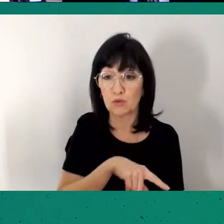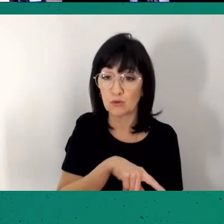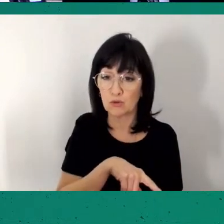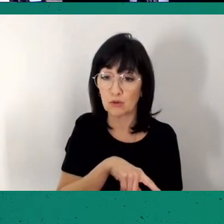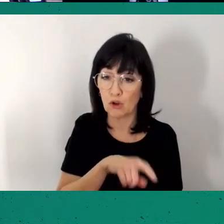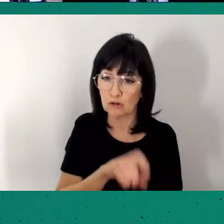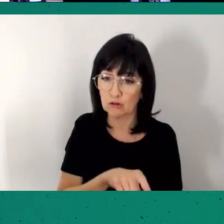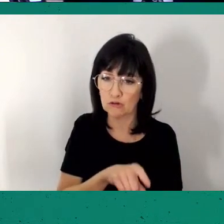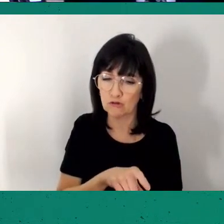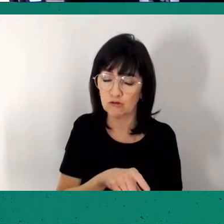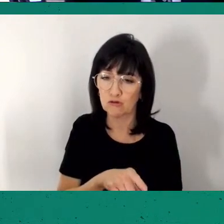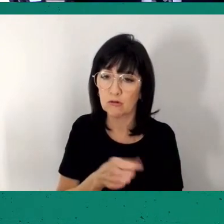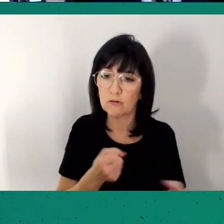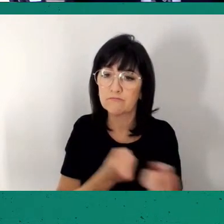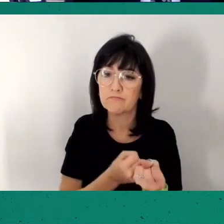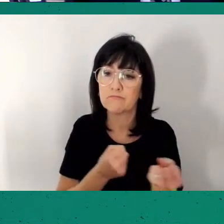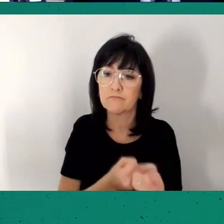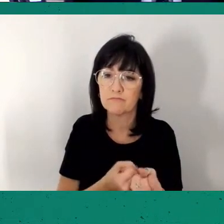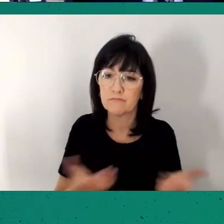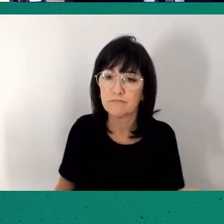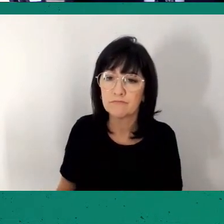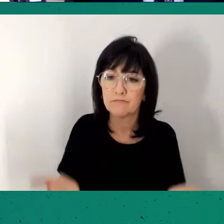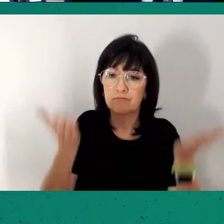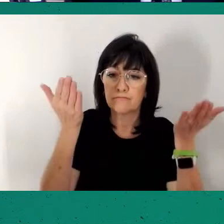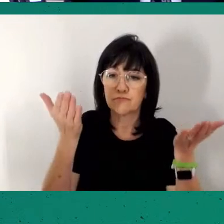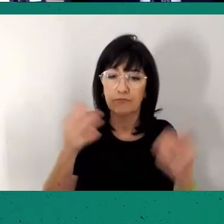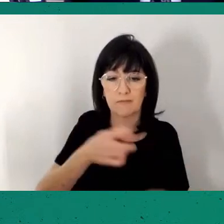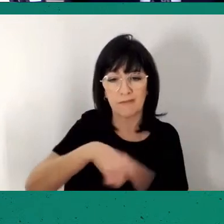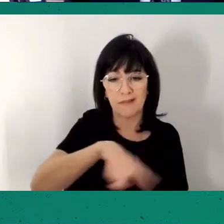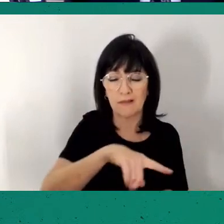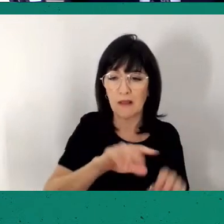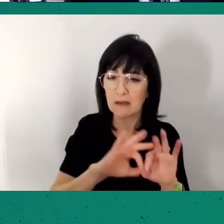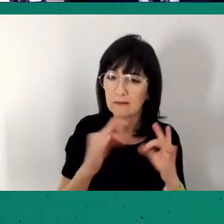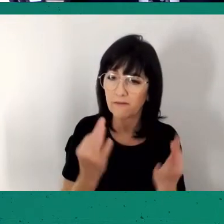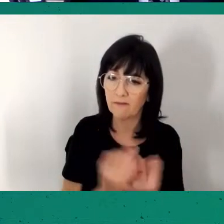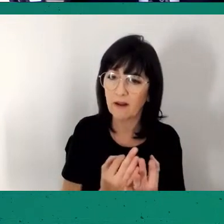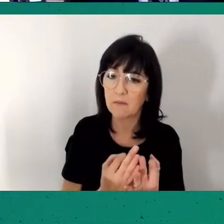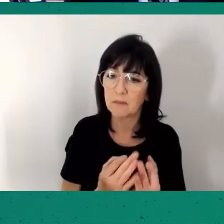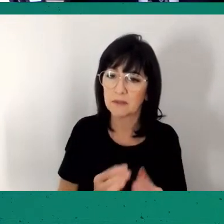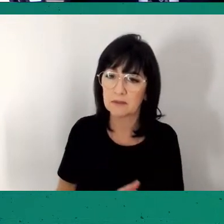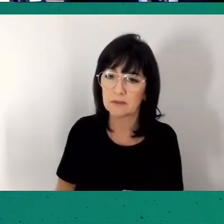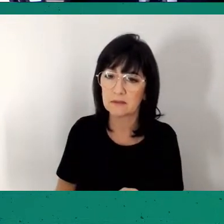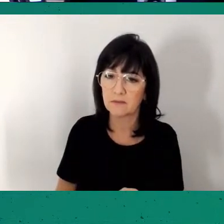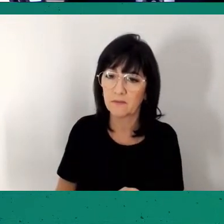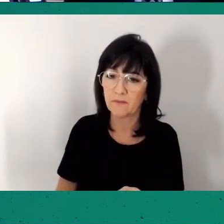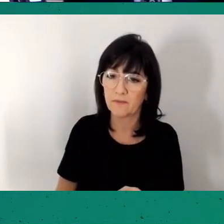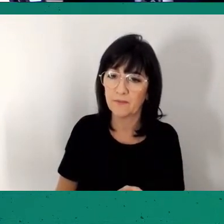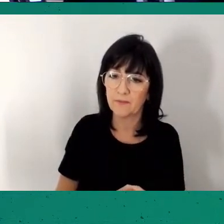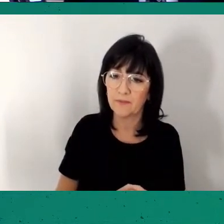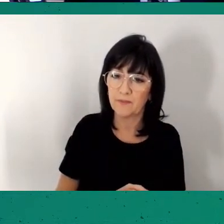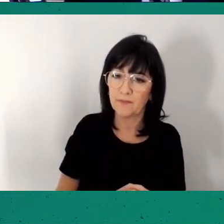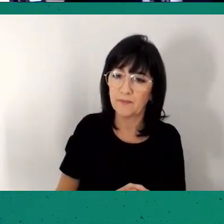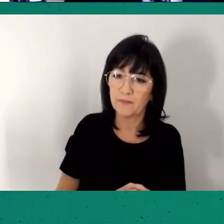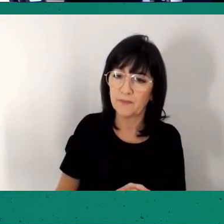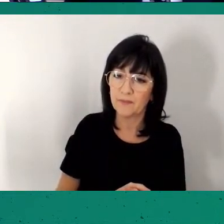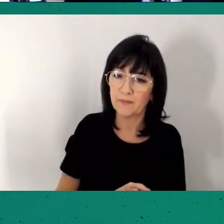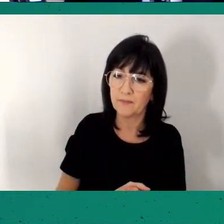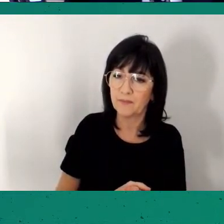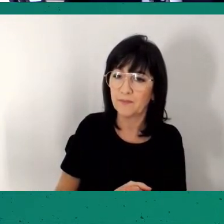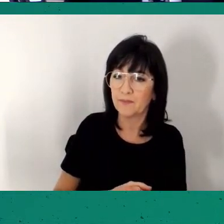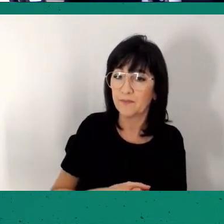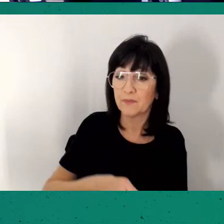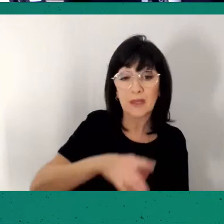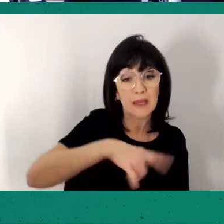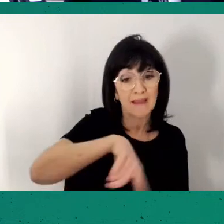spiritual welfare of this meanest branch of ye families, who think but little, if at all, of their own